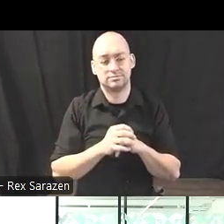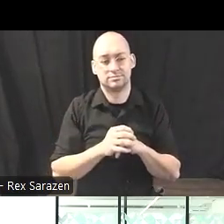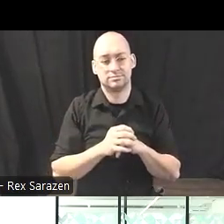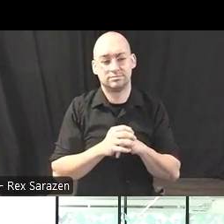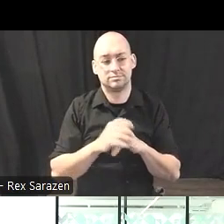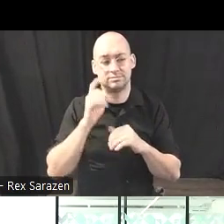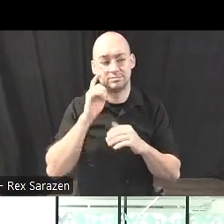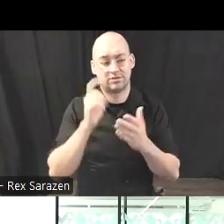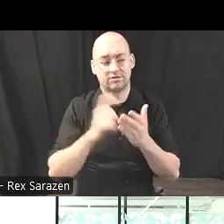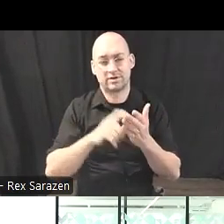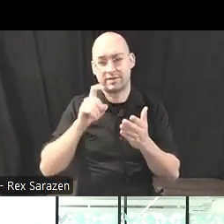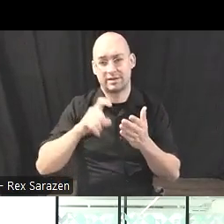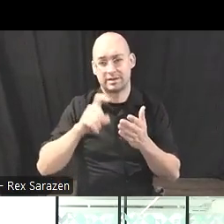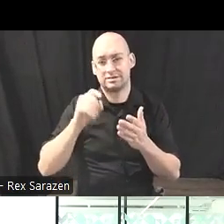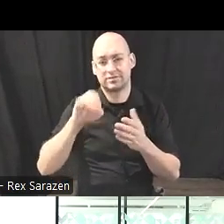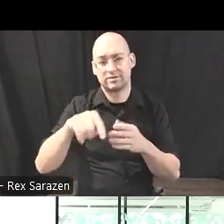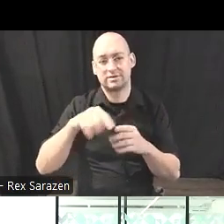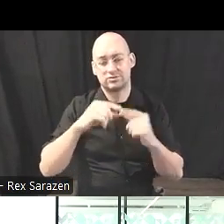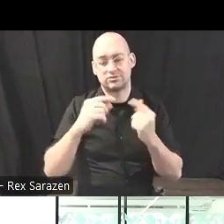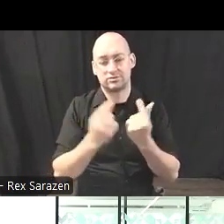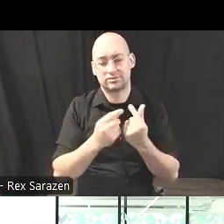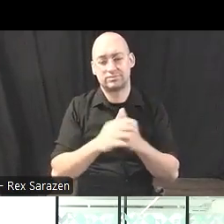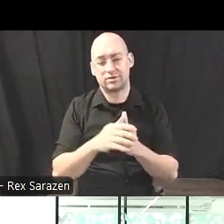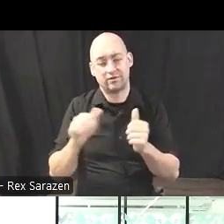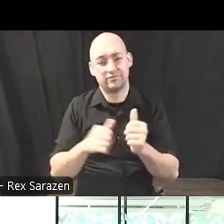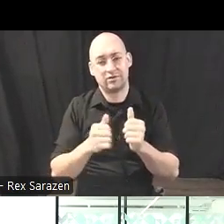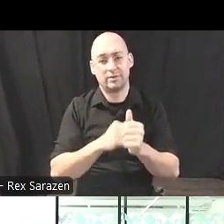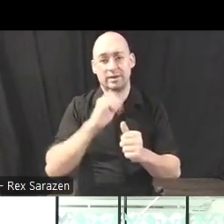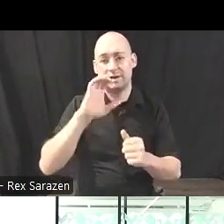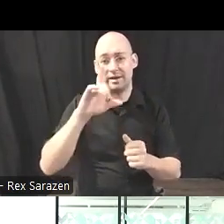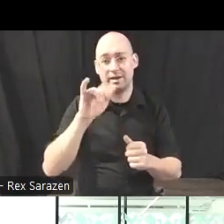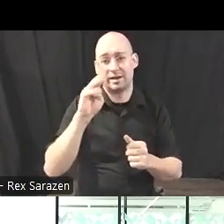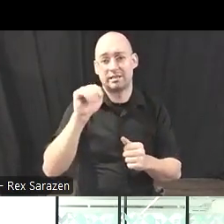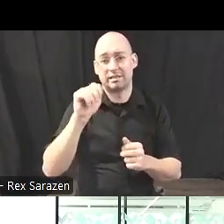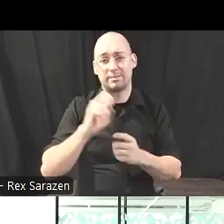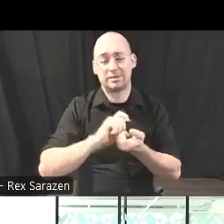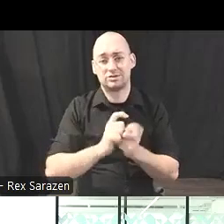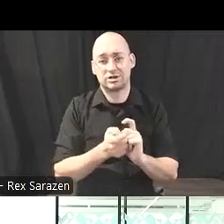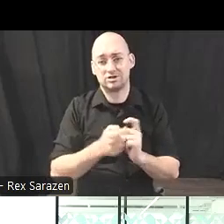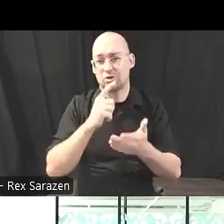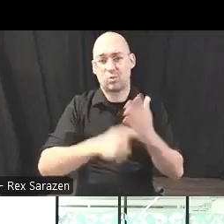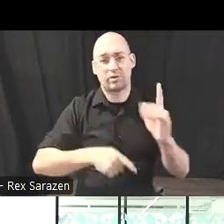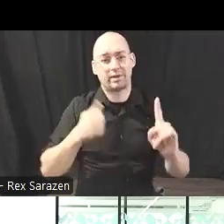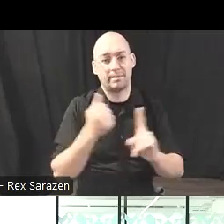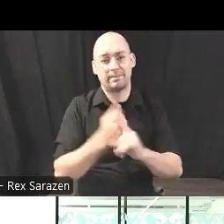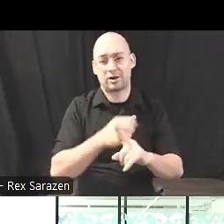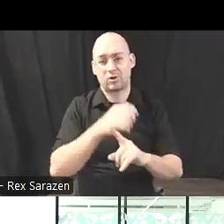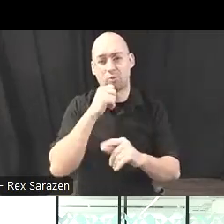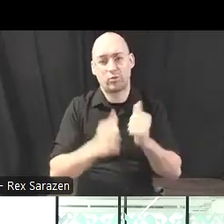then finally, tracking climate change and what the impact is on older adults and people with disabilities.